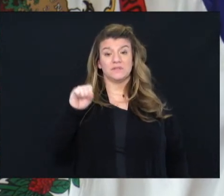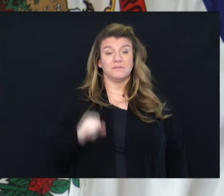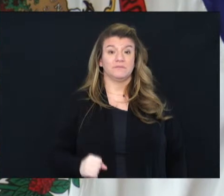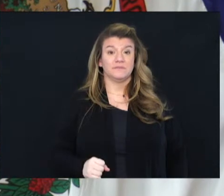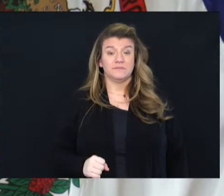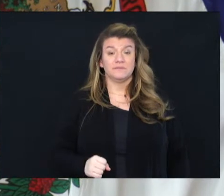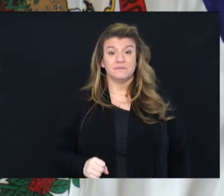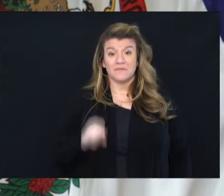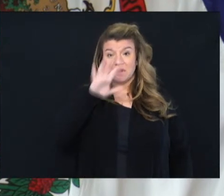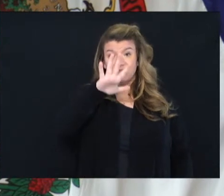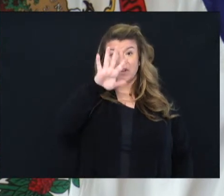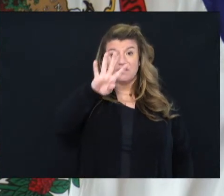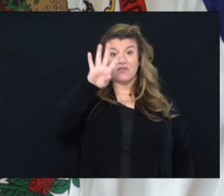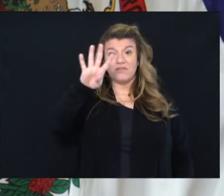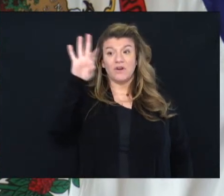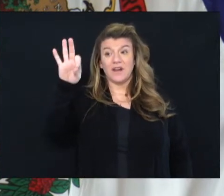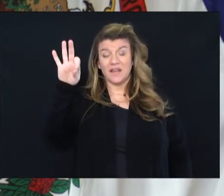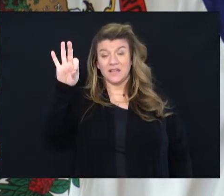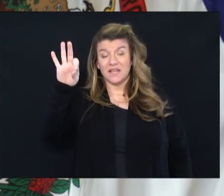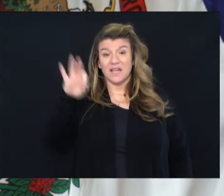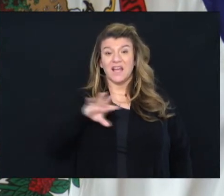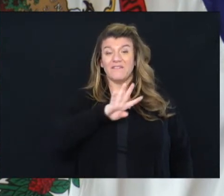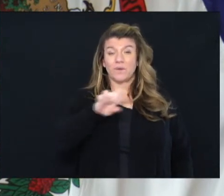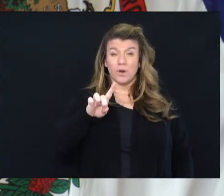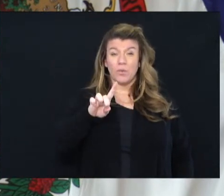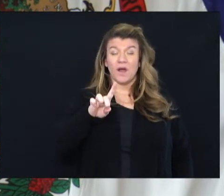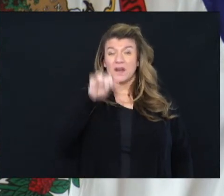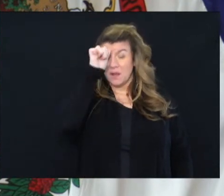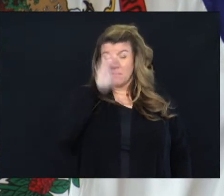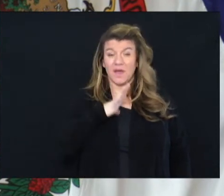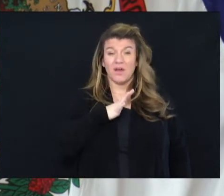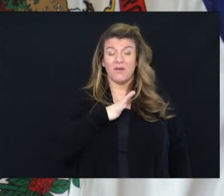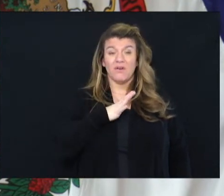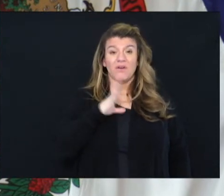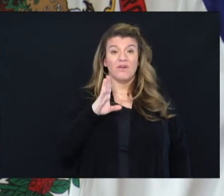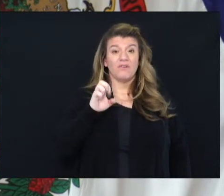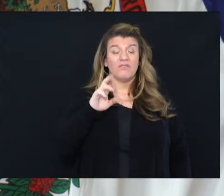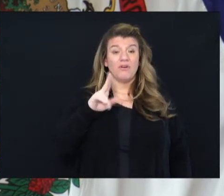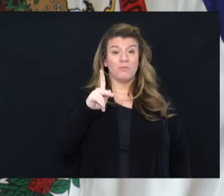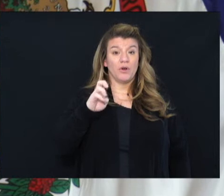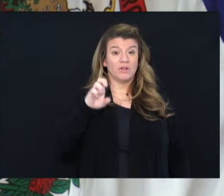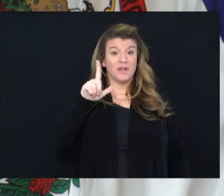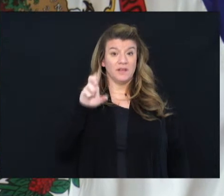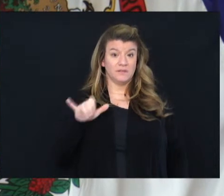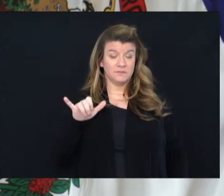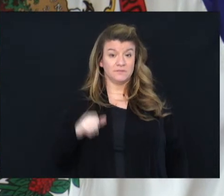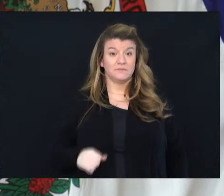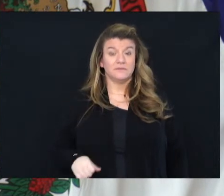The 5,449th death, a 41-year-old male from Berkeley County.